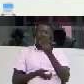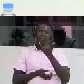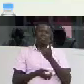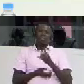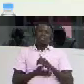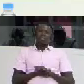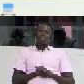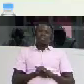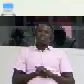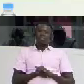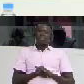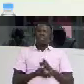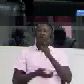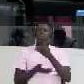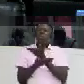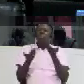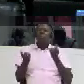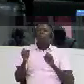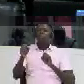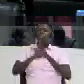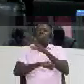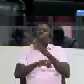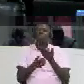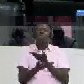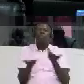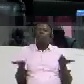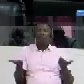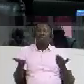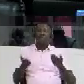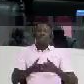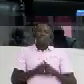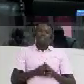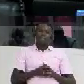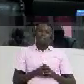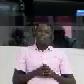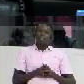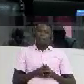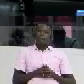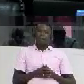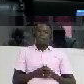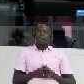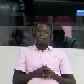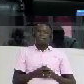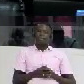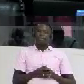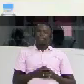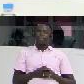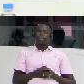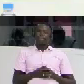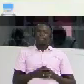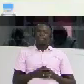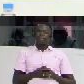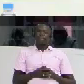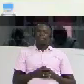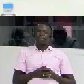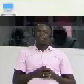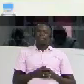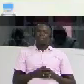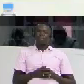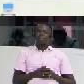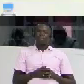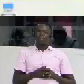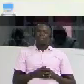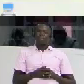Yes. And where were you posted? léegi fan lañ la yóbbu woon pour ngay faa liggéey. maa ngi on the